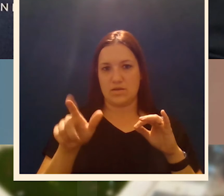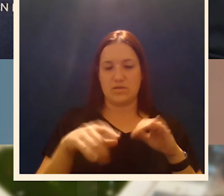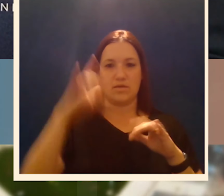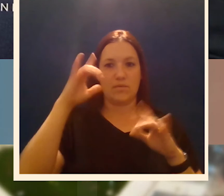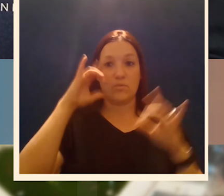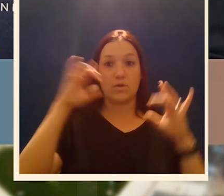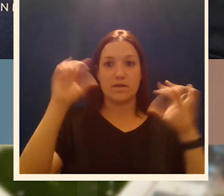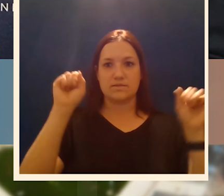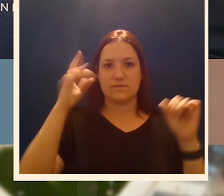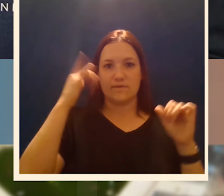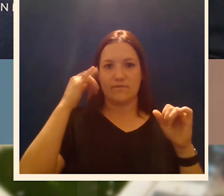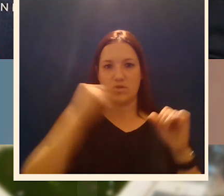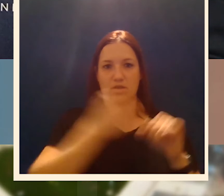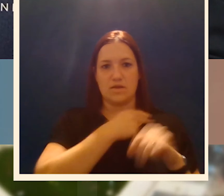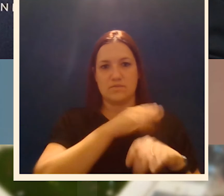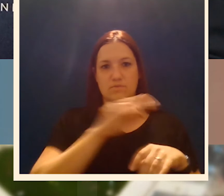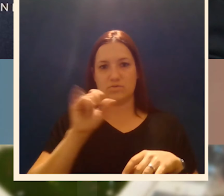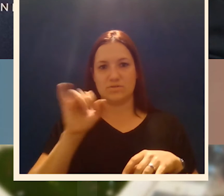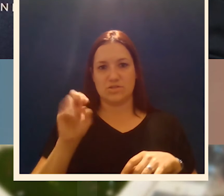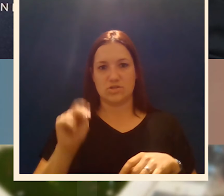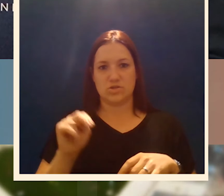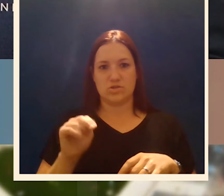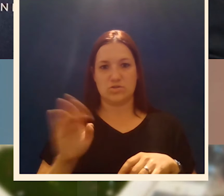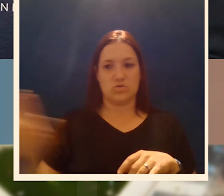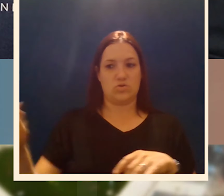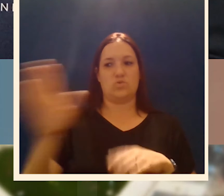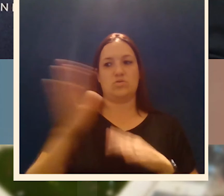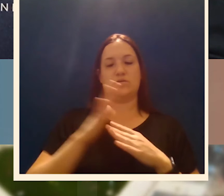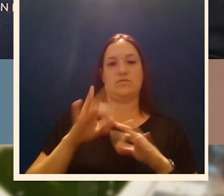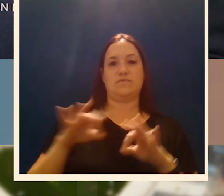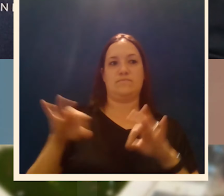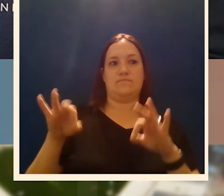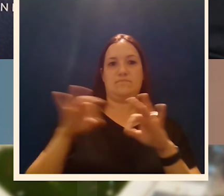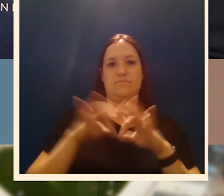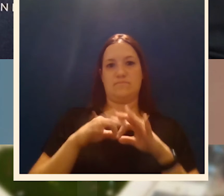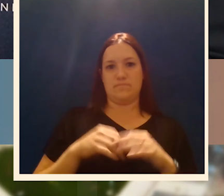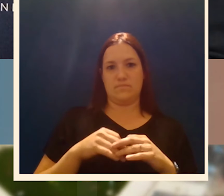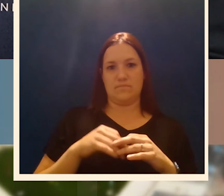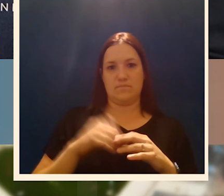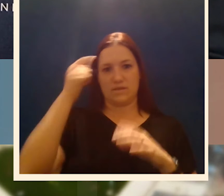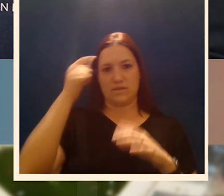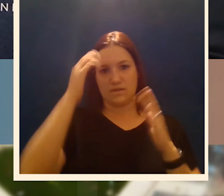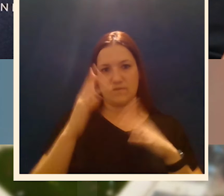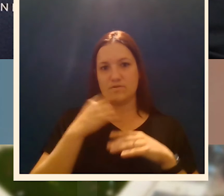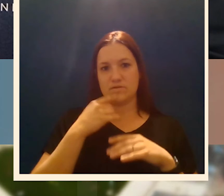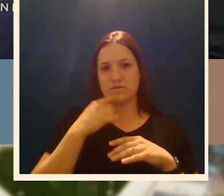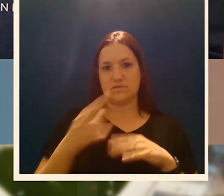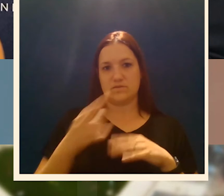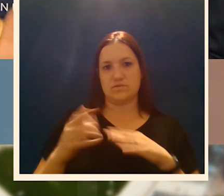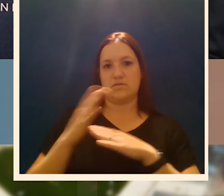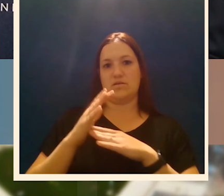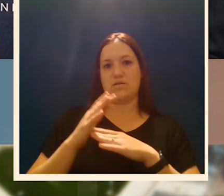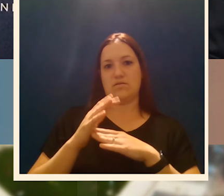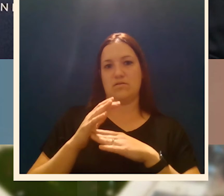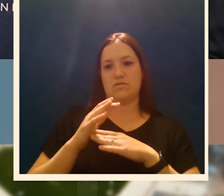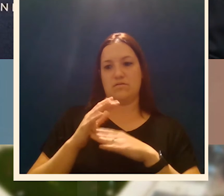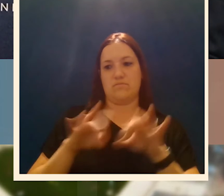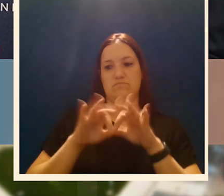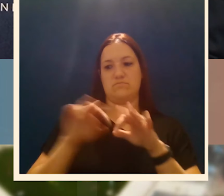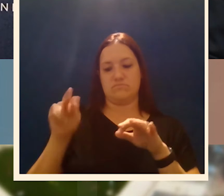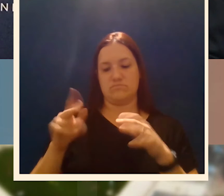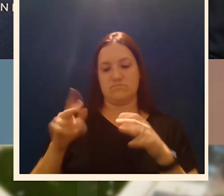governor said it's one of his top priorities. So that's probably the most promising, Then he should give us